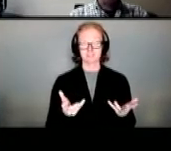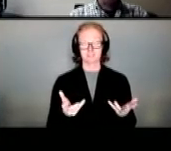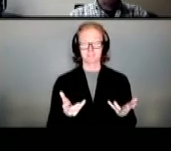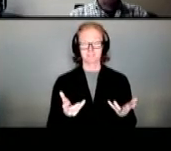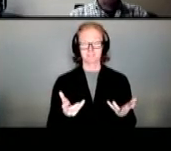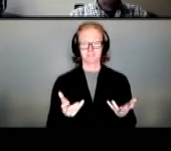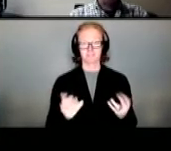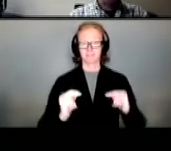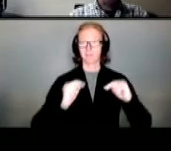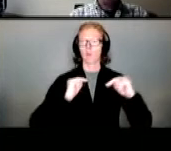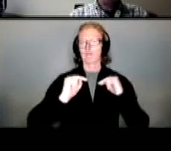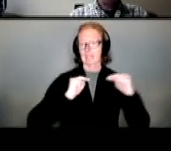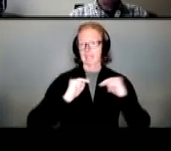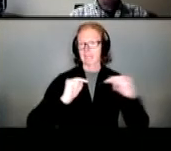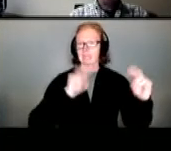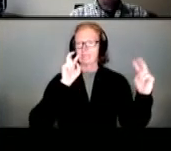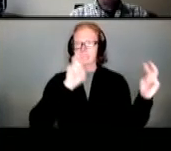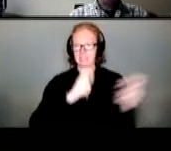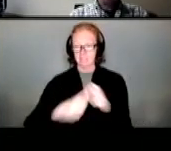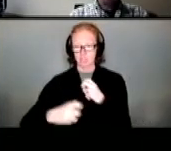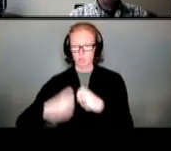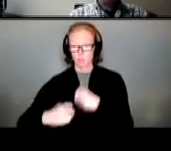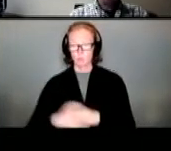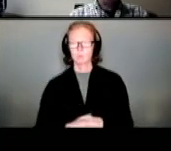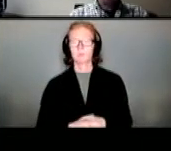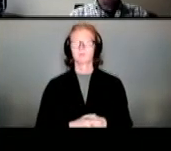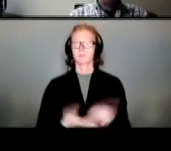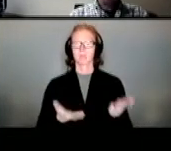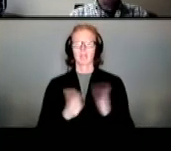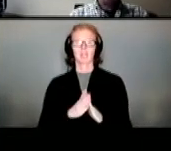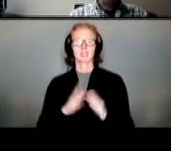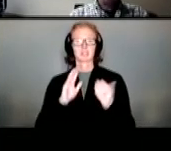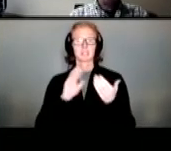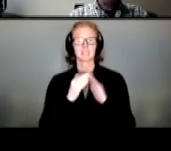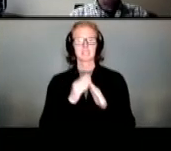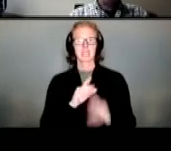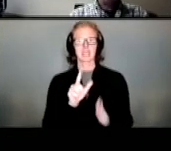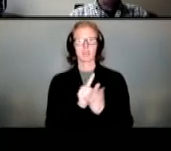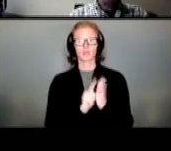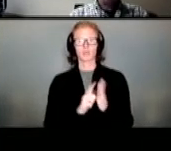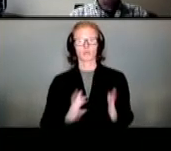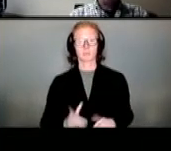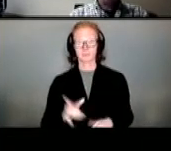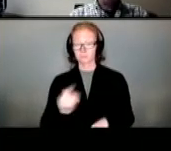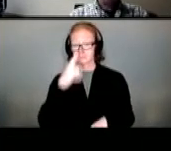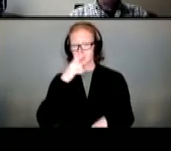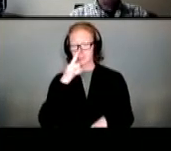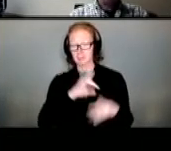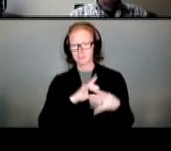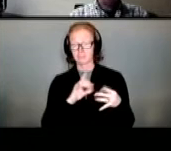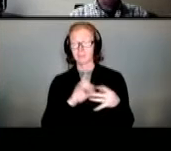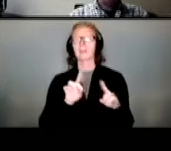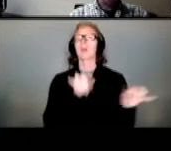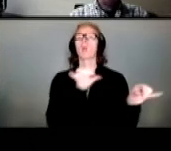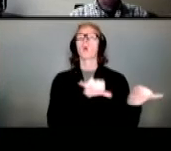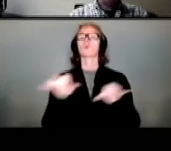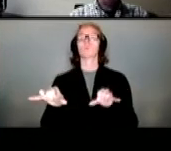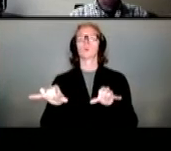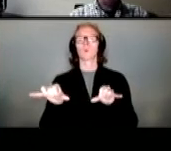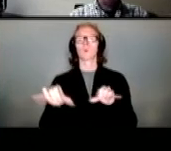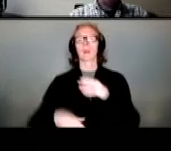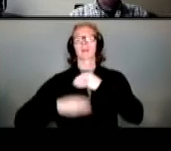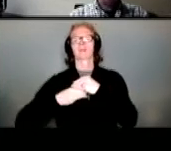issues, we can ask the city attorney if she can touch on that, but I wanted to also say,